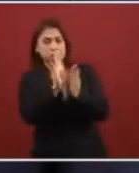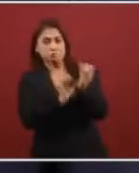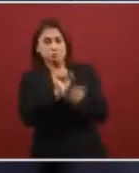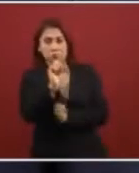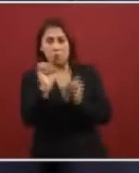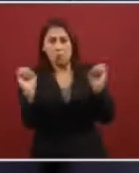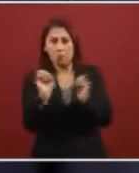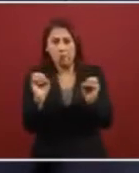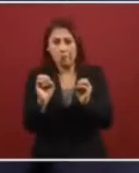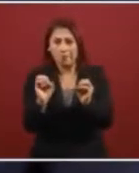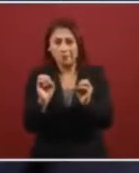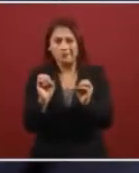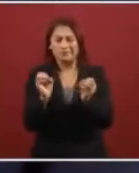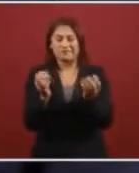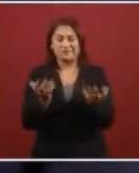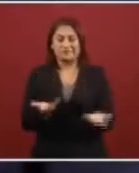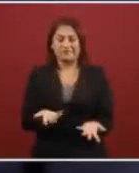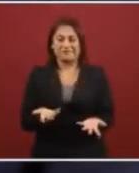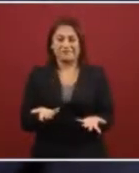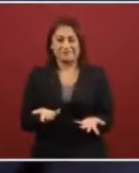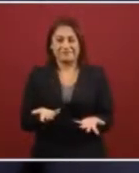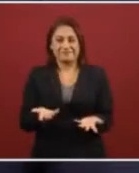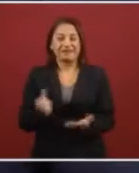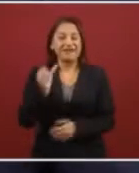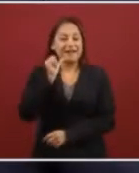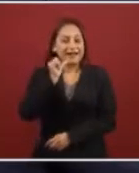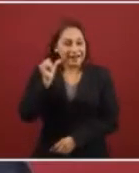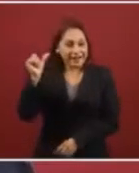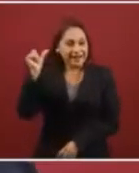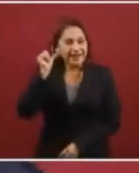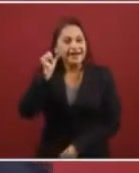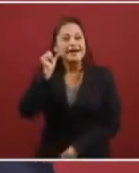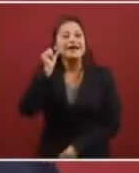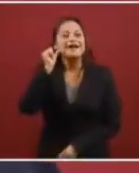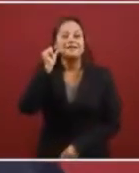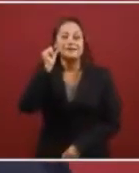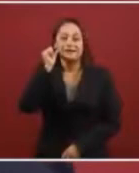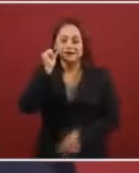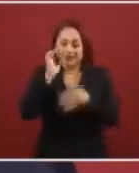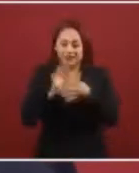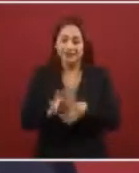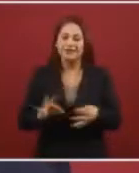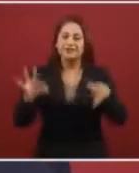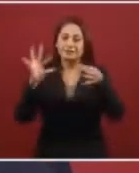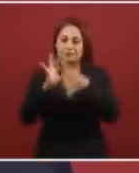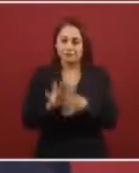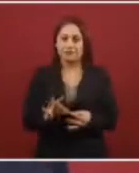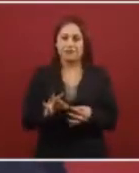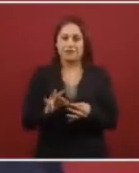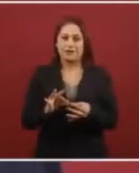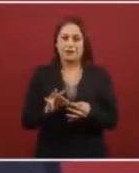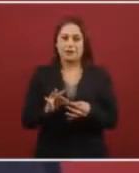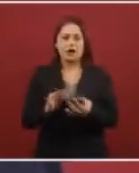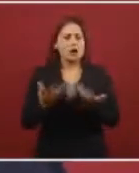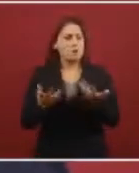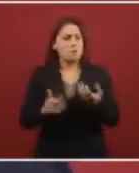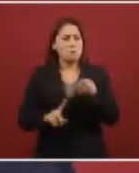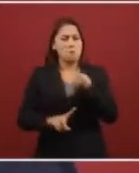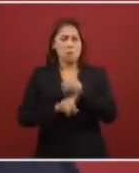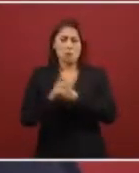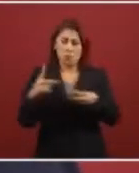Entonces, de eso hablamos ayer. So of that we spoke y no yesterday. Es pelearnos. And it's not that we're